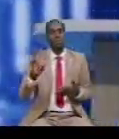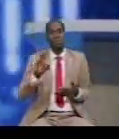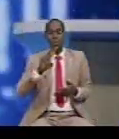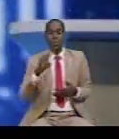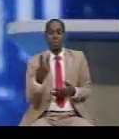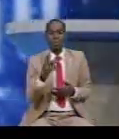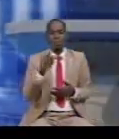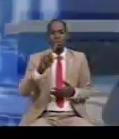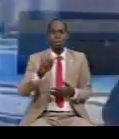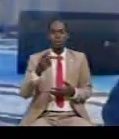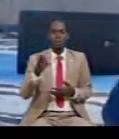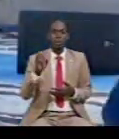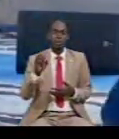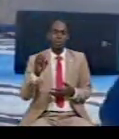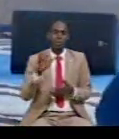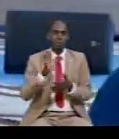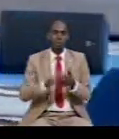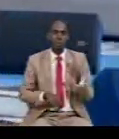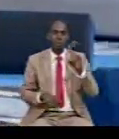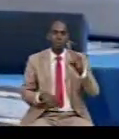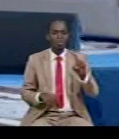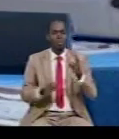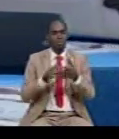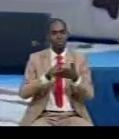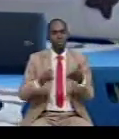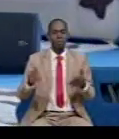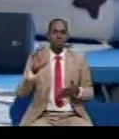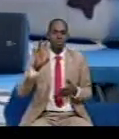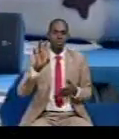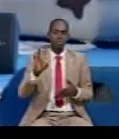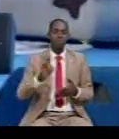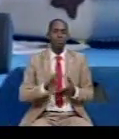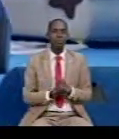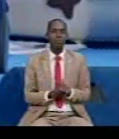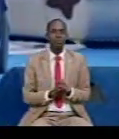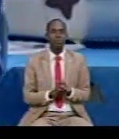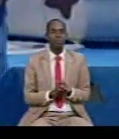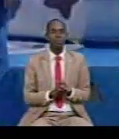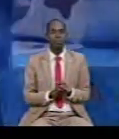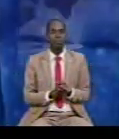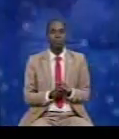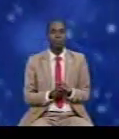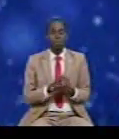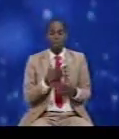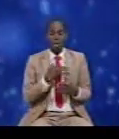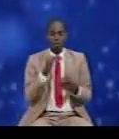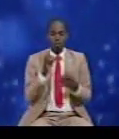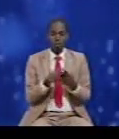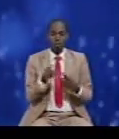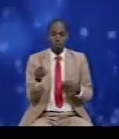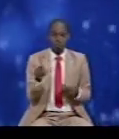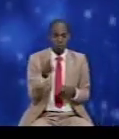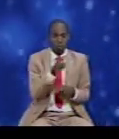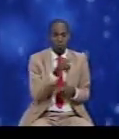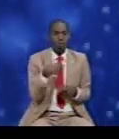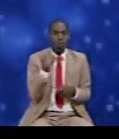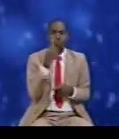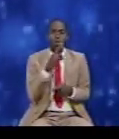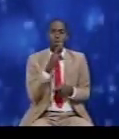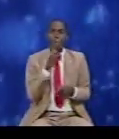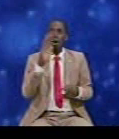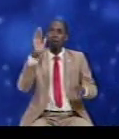In 2 Thessalonians chapter 1, reading from verse 7, and to you who are